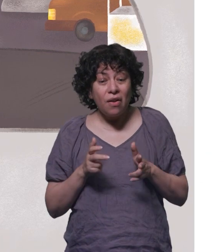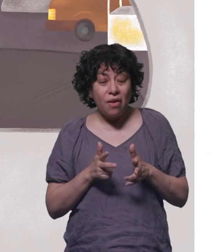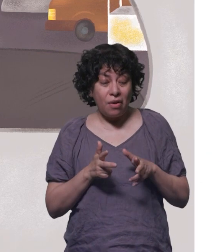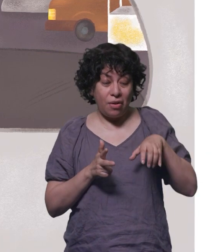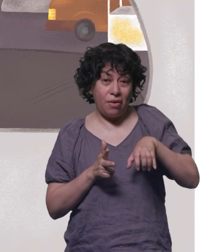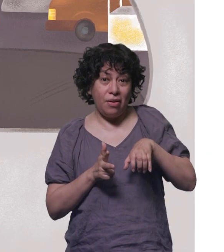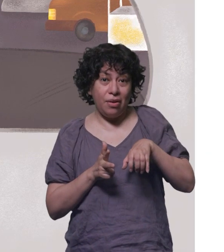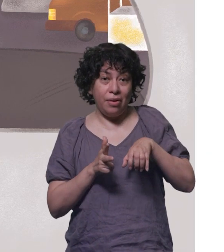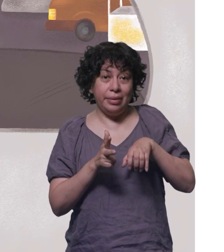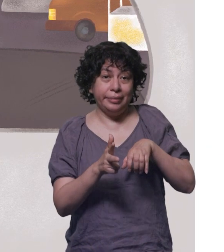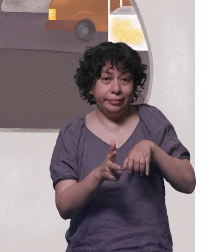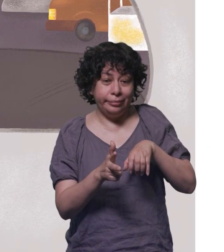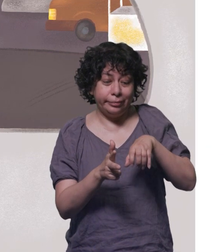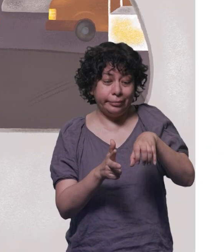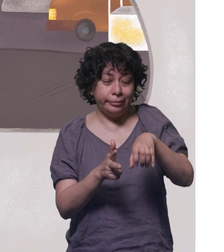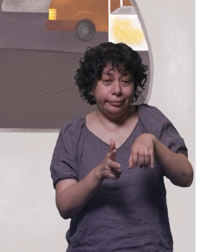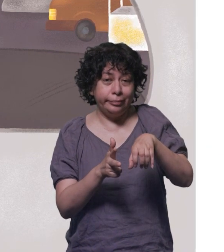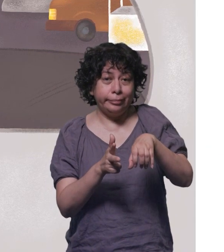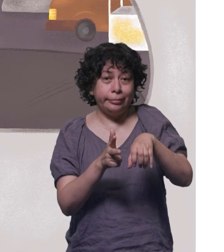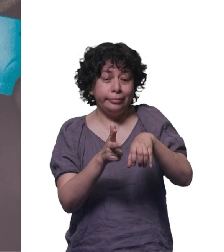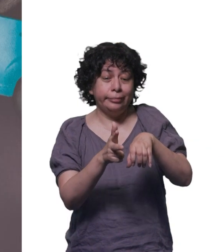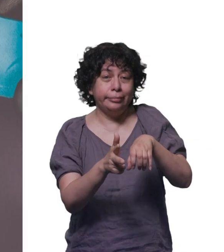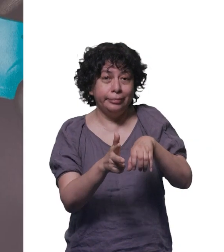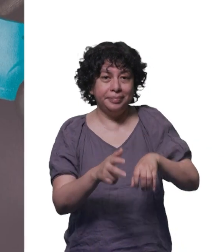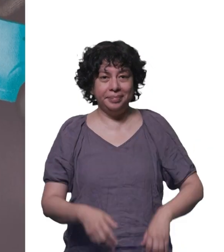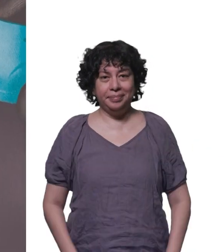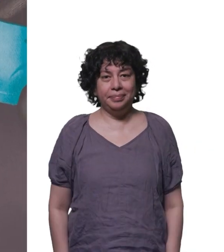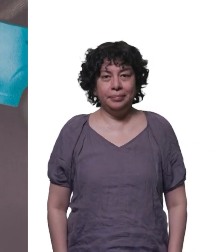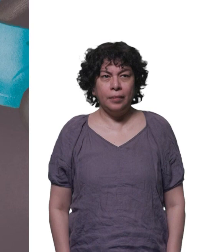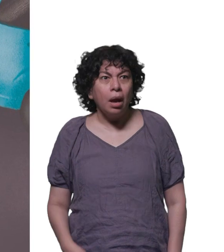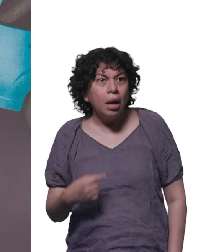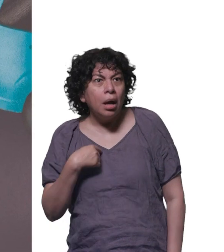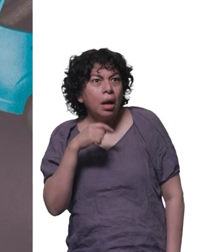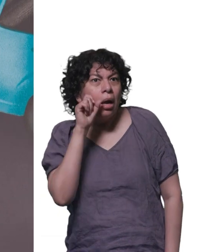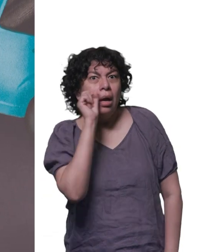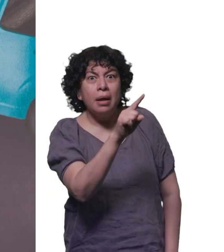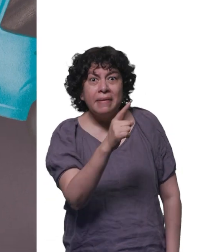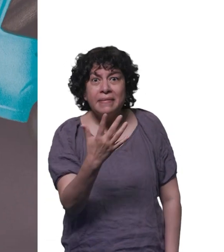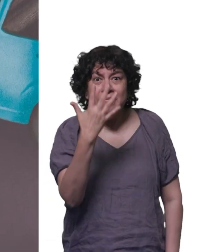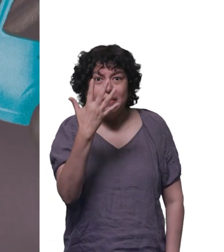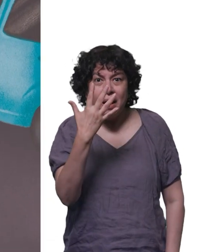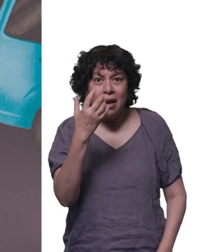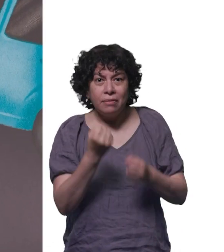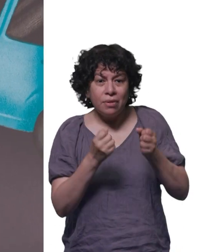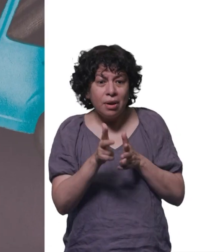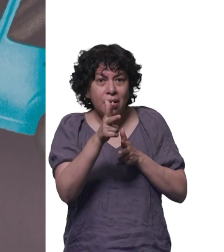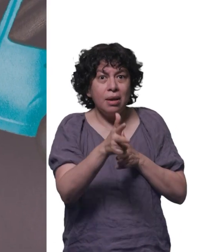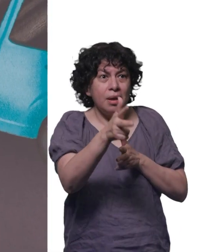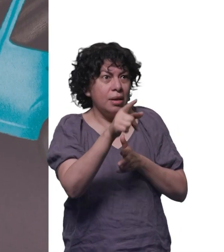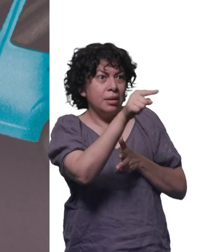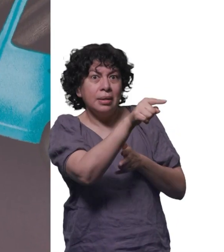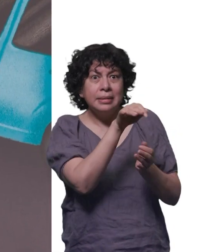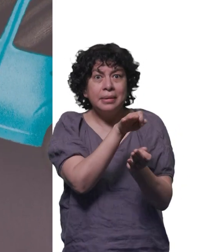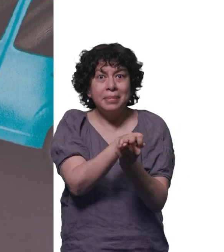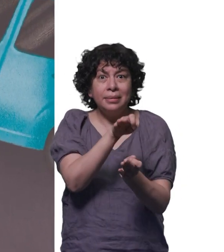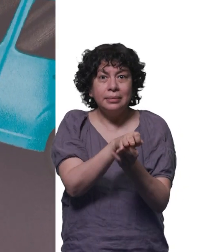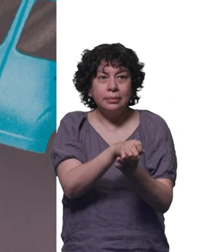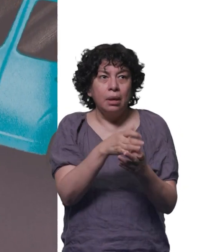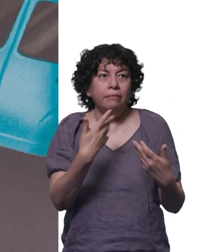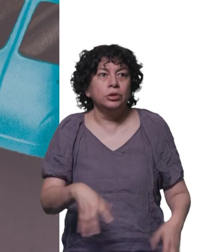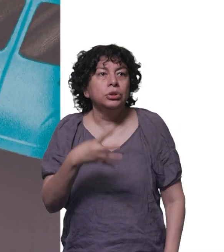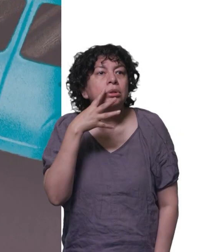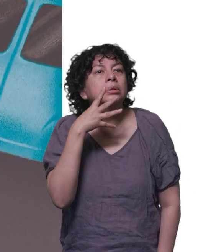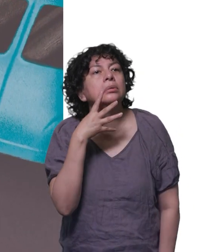so slowly next to the vending carts. I spot the tamale 5 cars in front of us. My mouth